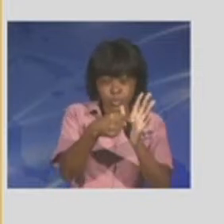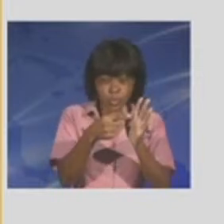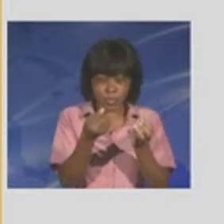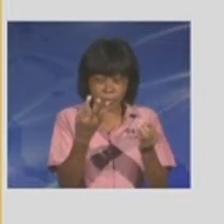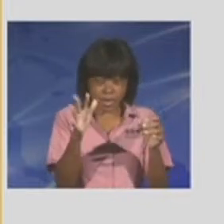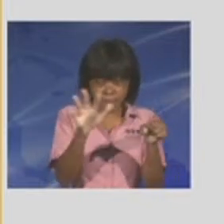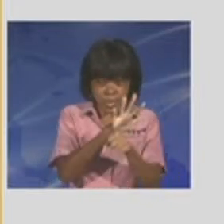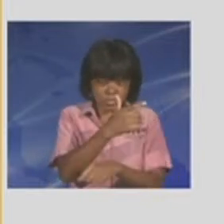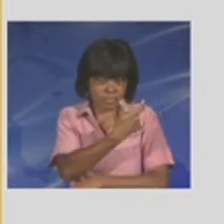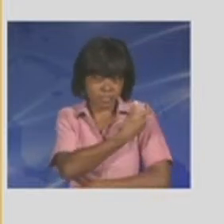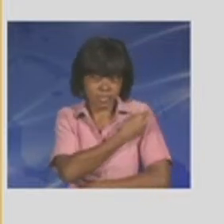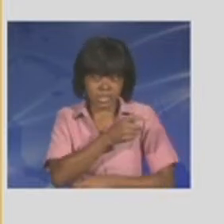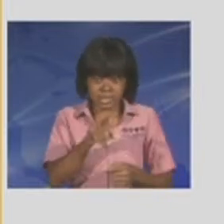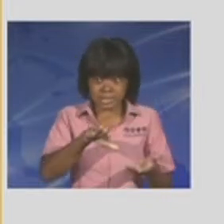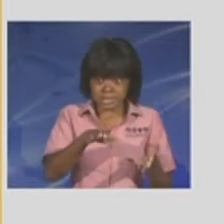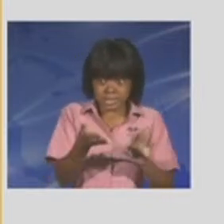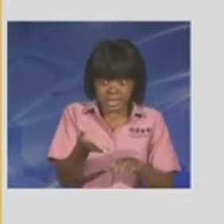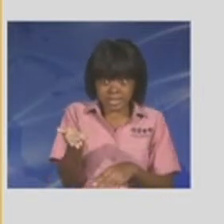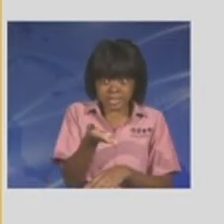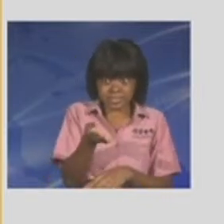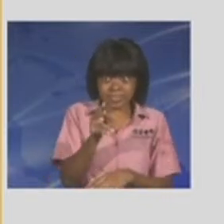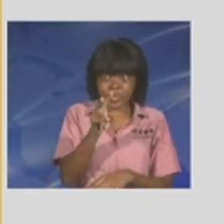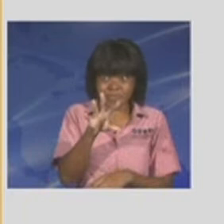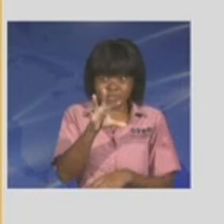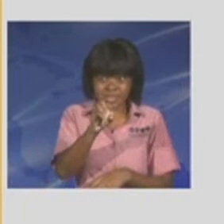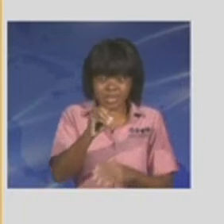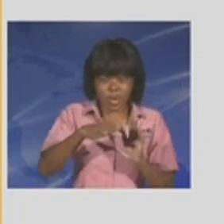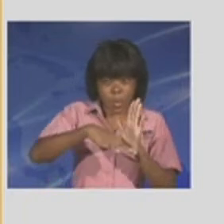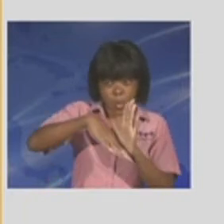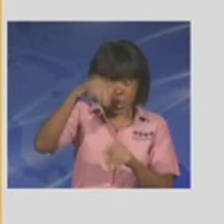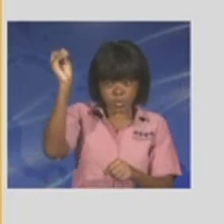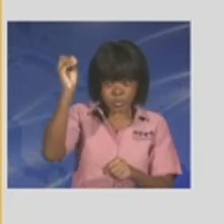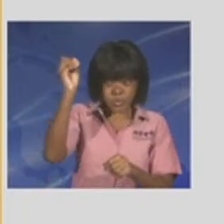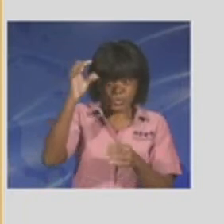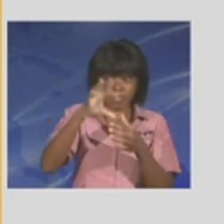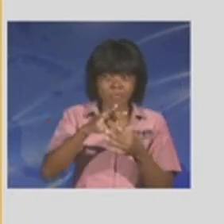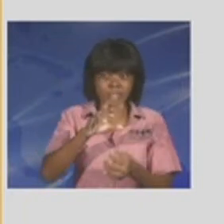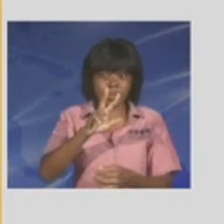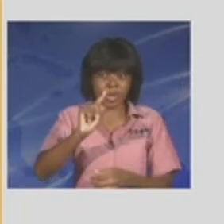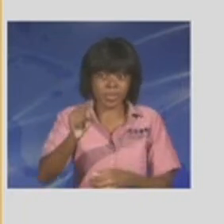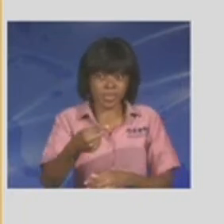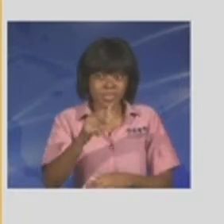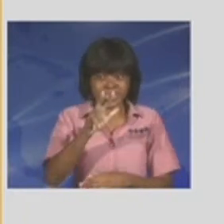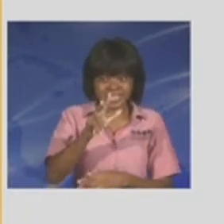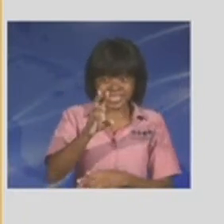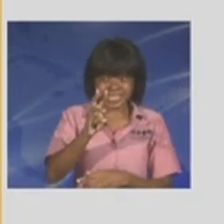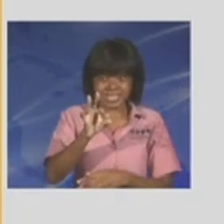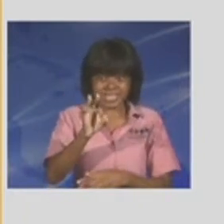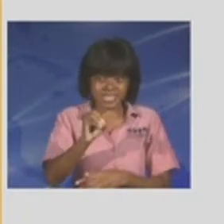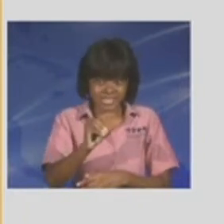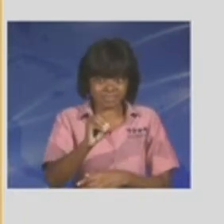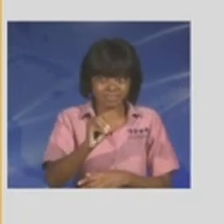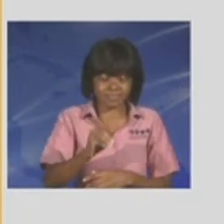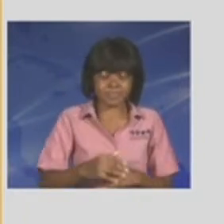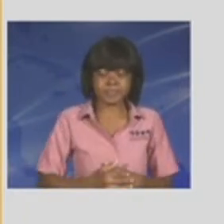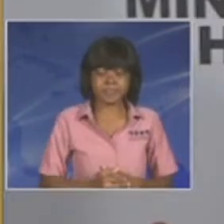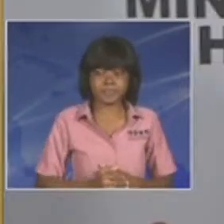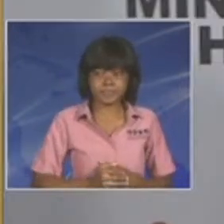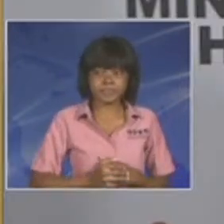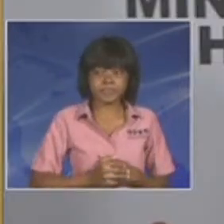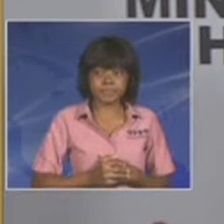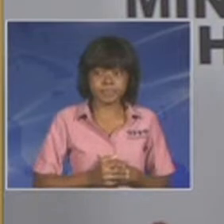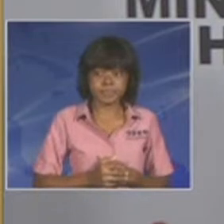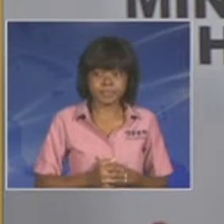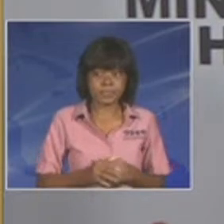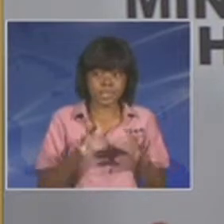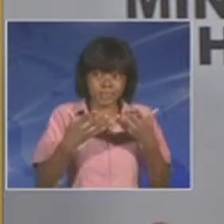time. 250 persons out of a total of 3,690 deaths over the full period. So, Mr. Alexander, that's my